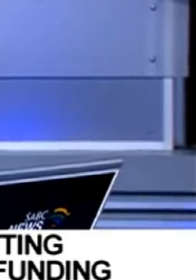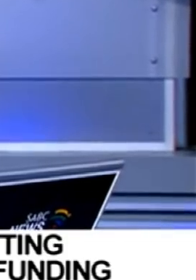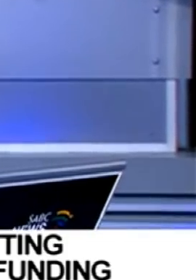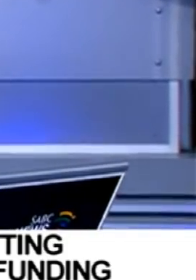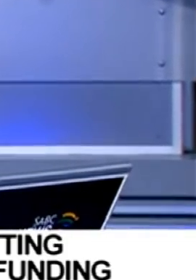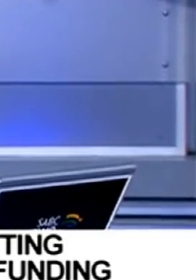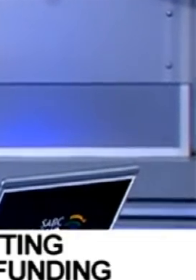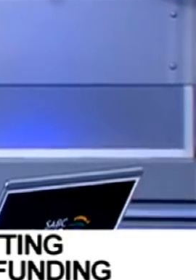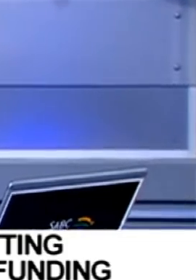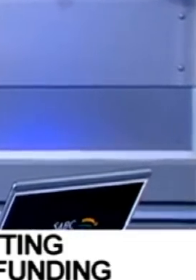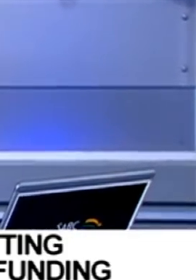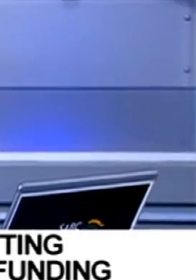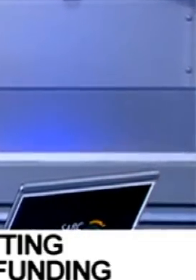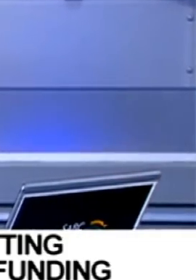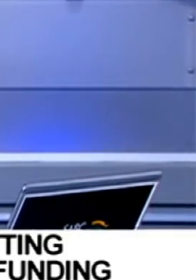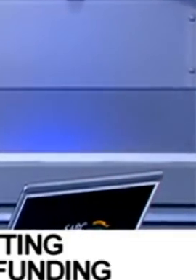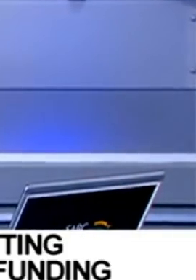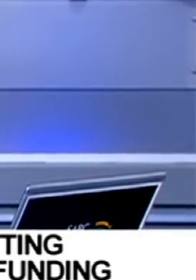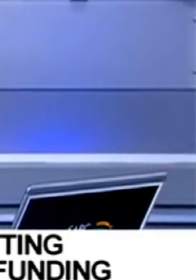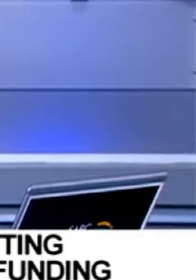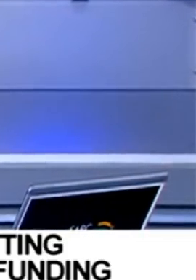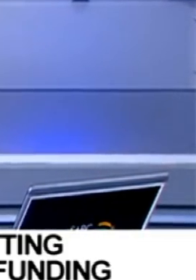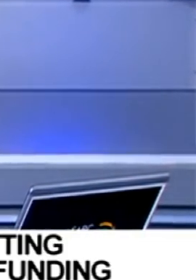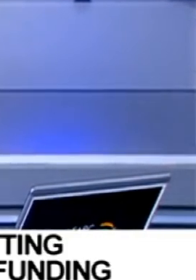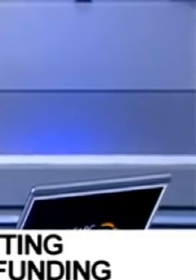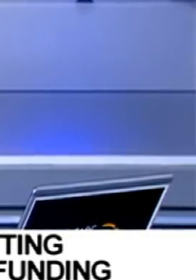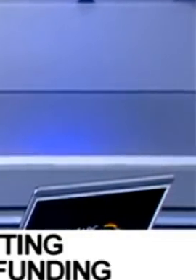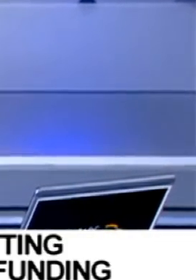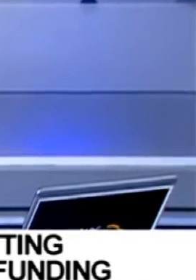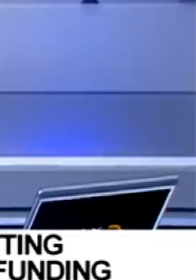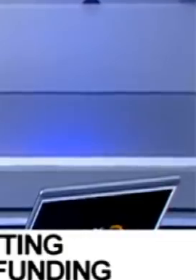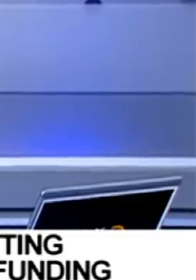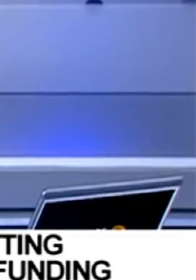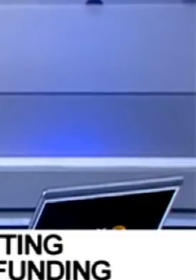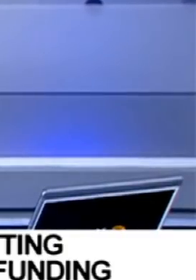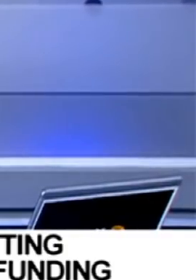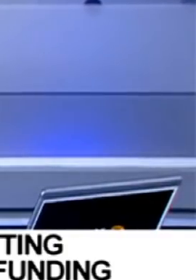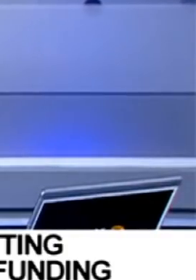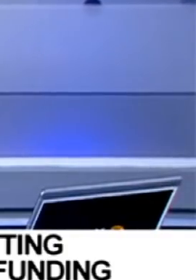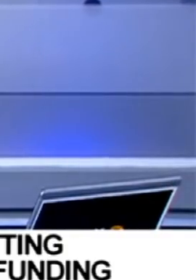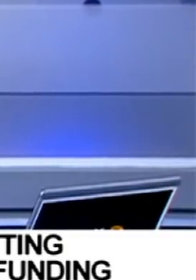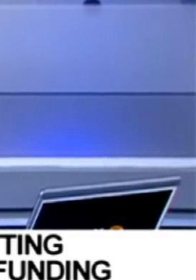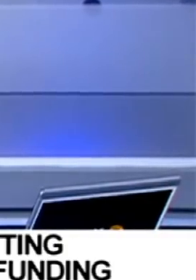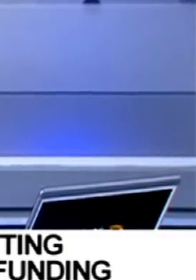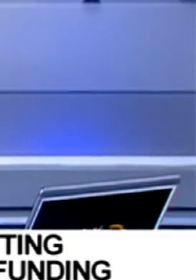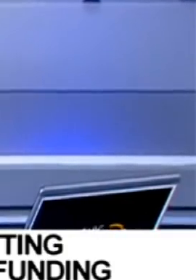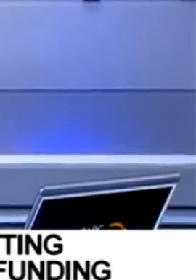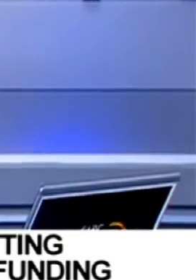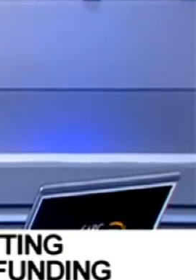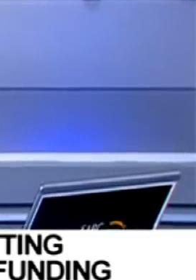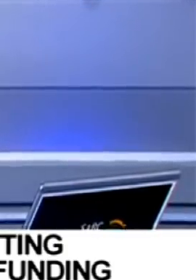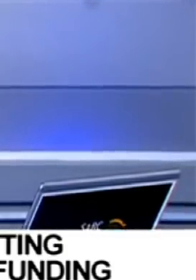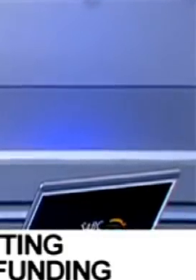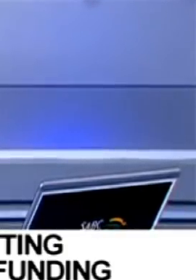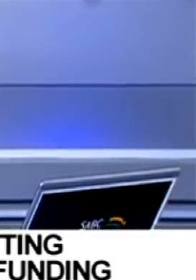being tackled. Did the president mislead Parliament in relation to the donations made to the CR17